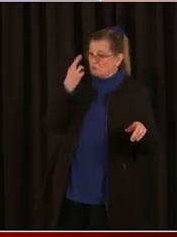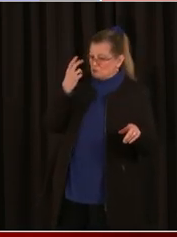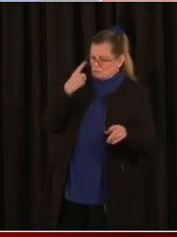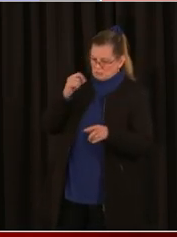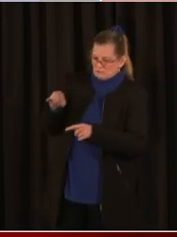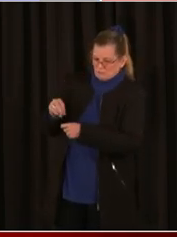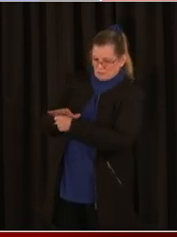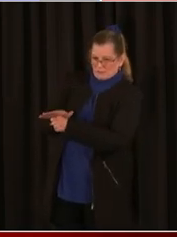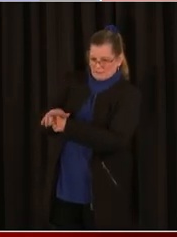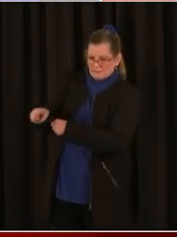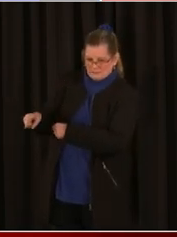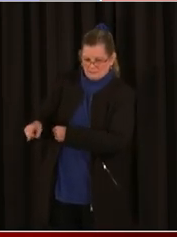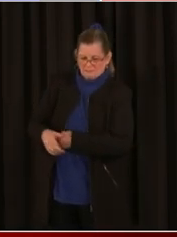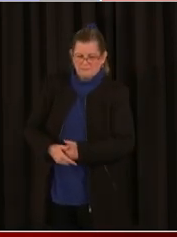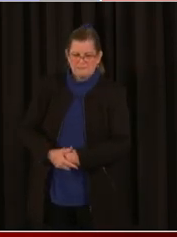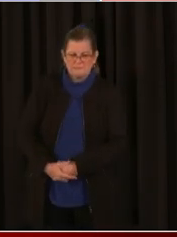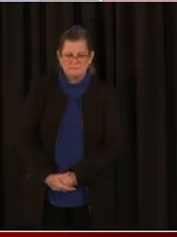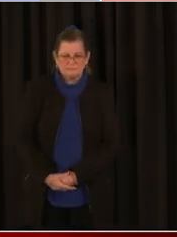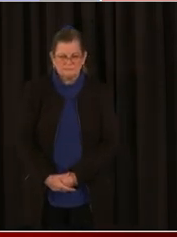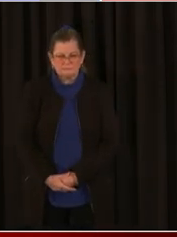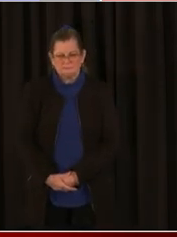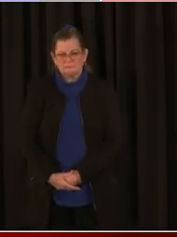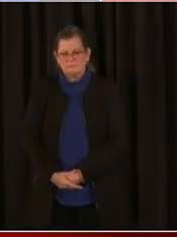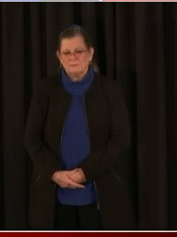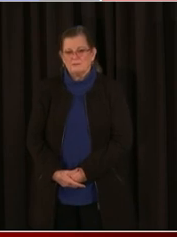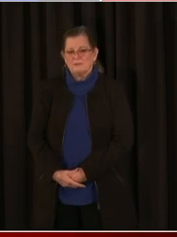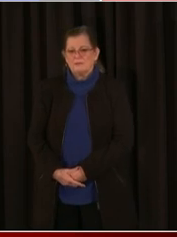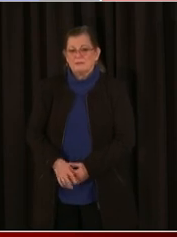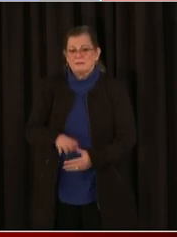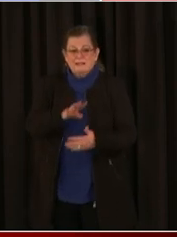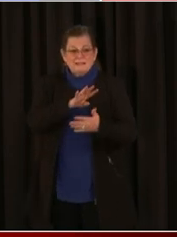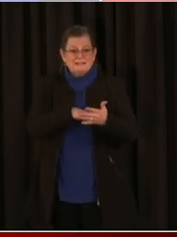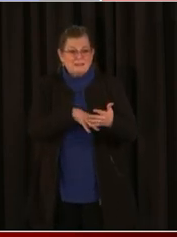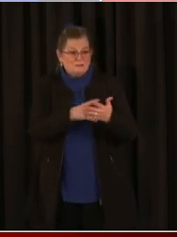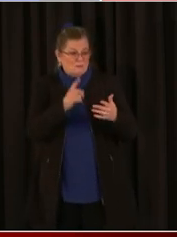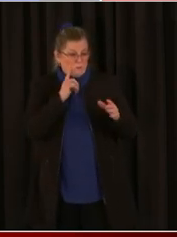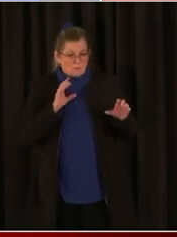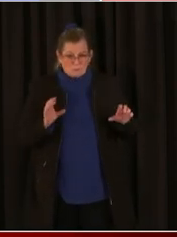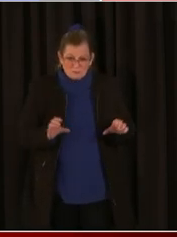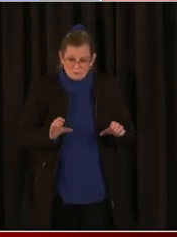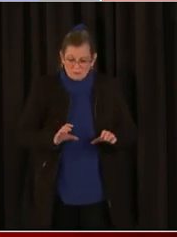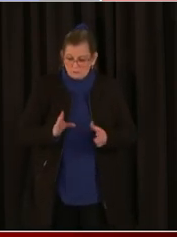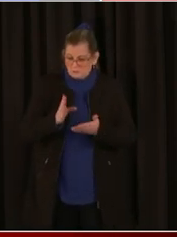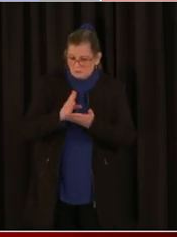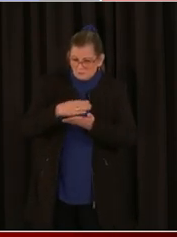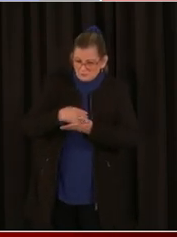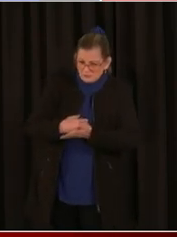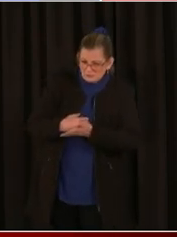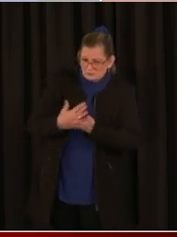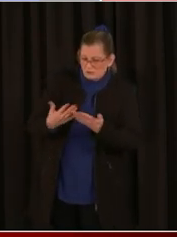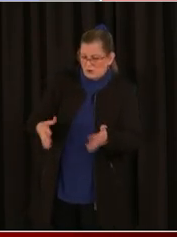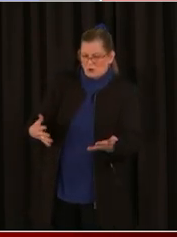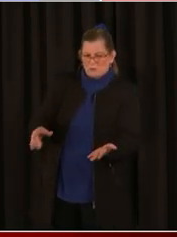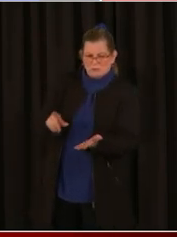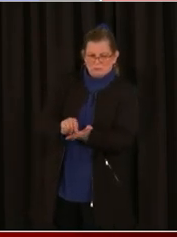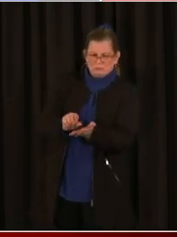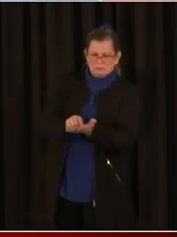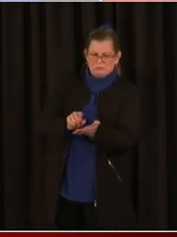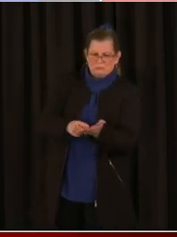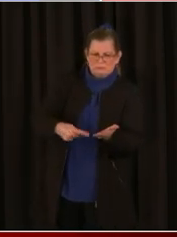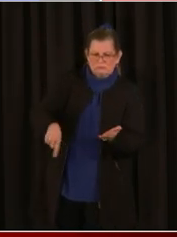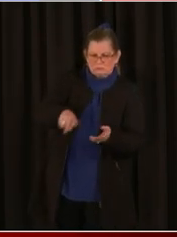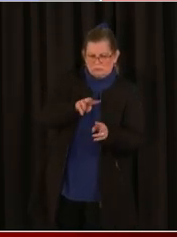in the agenda, the schedule for the performance and budget hearings. We've already published that schedule, so